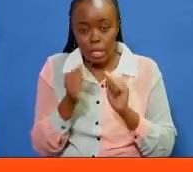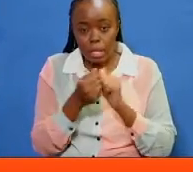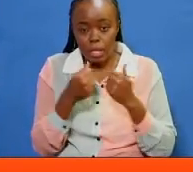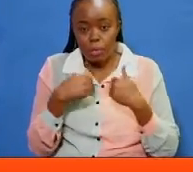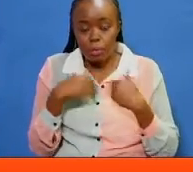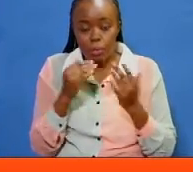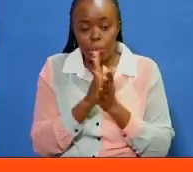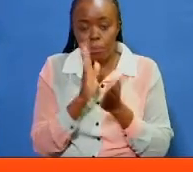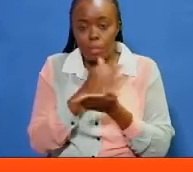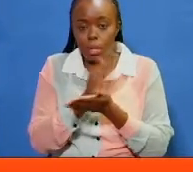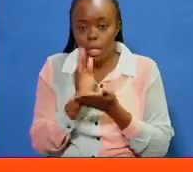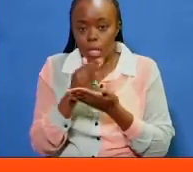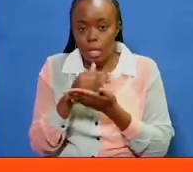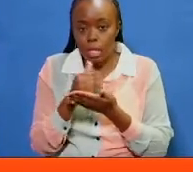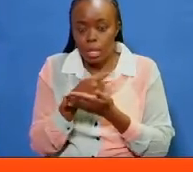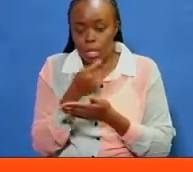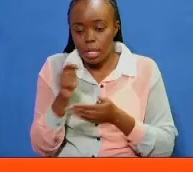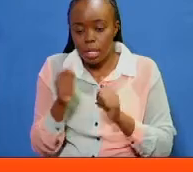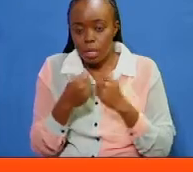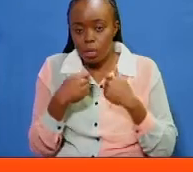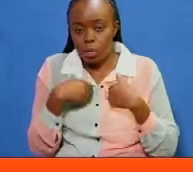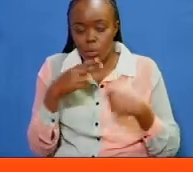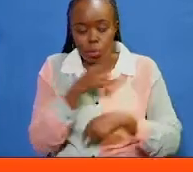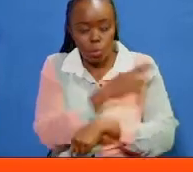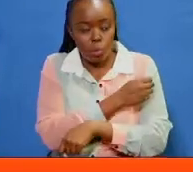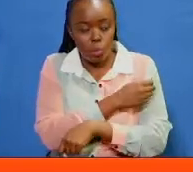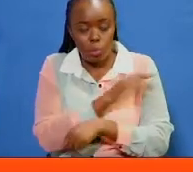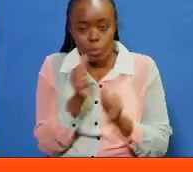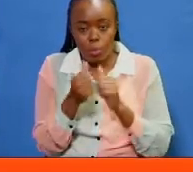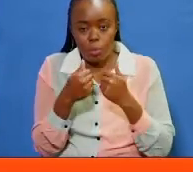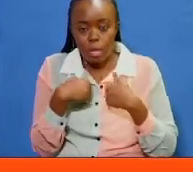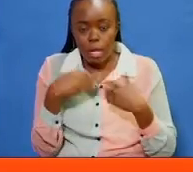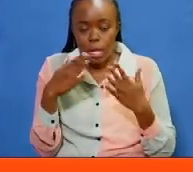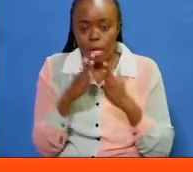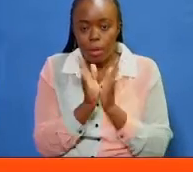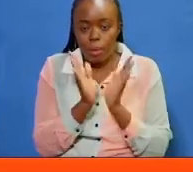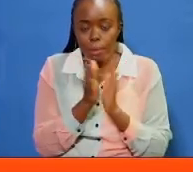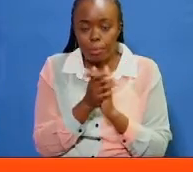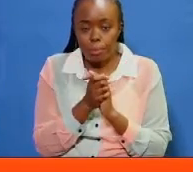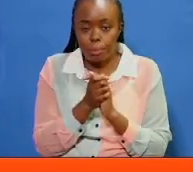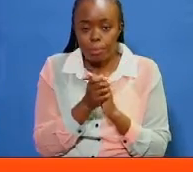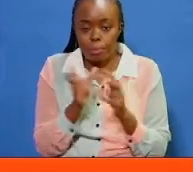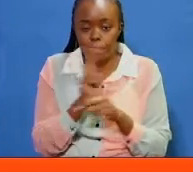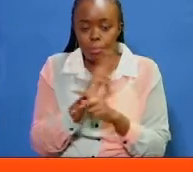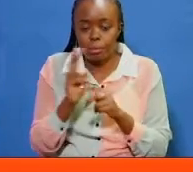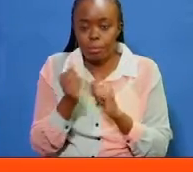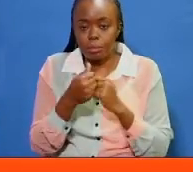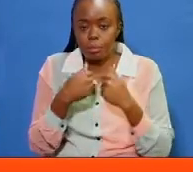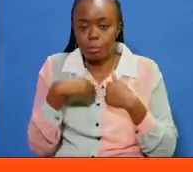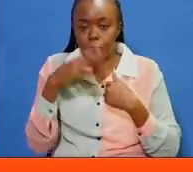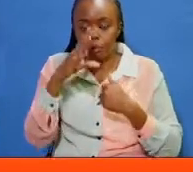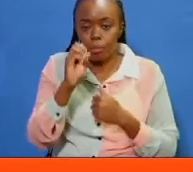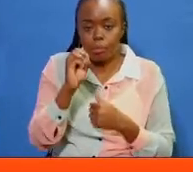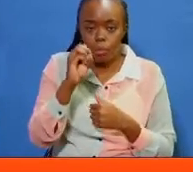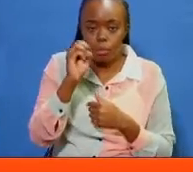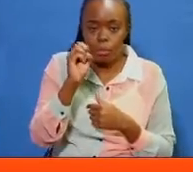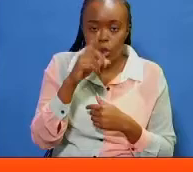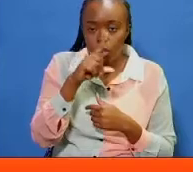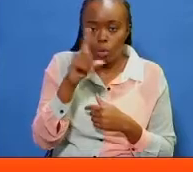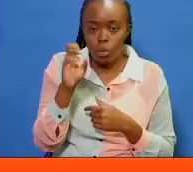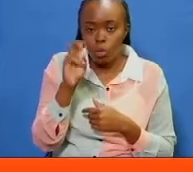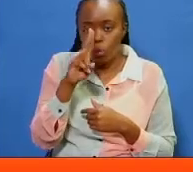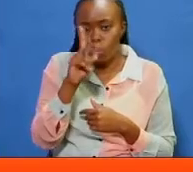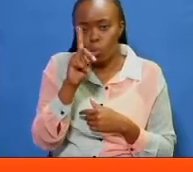distributed among the ile mahospitali ambayo tuko nayo katika ward. Lukweri Ole Mumwa, resident